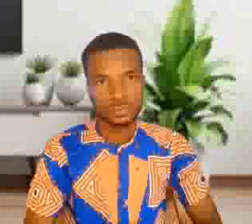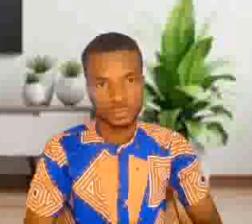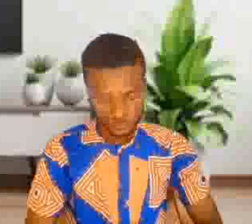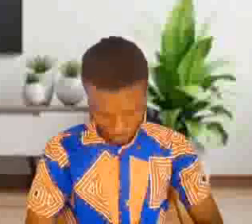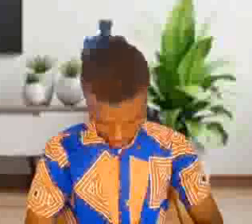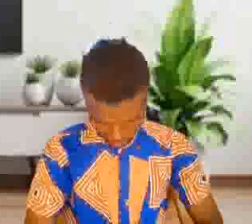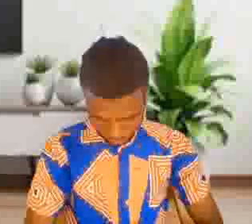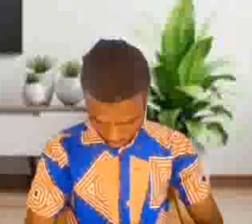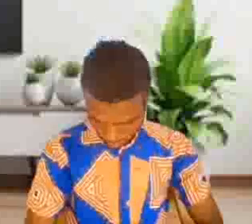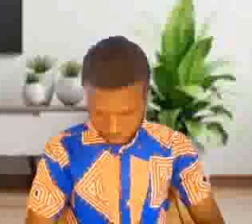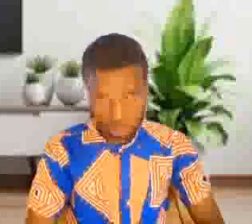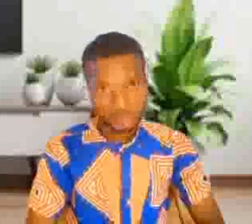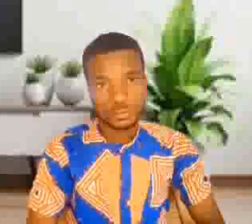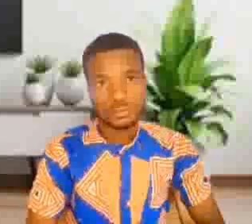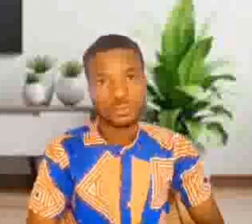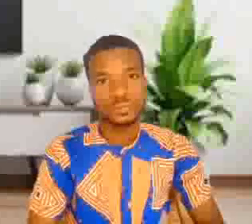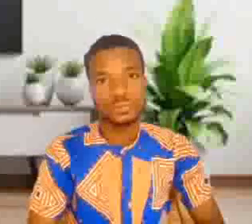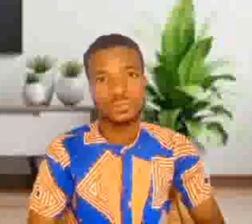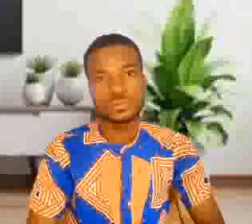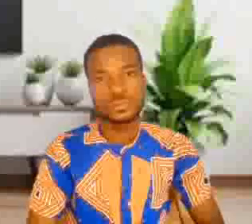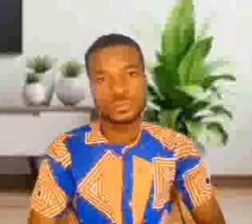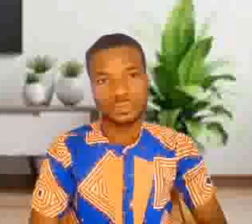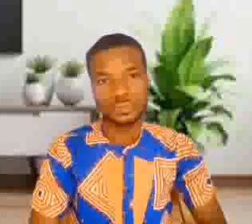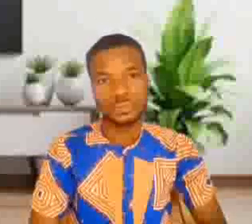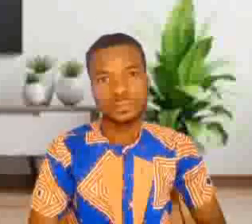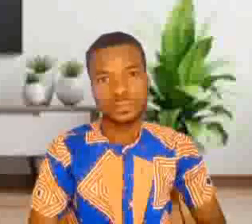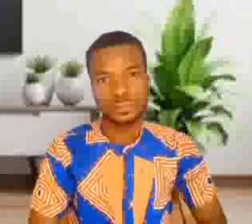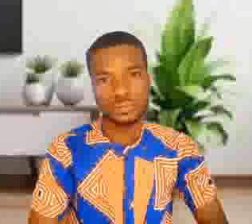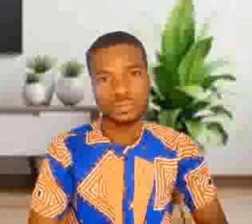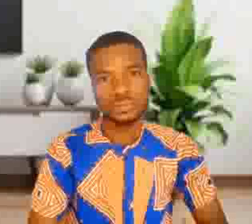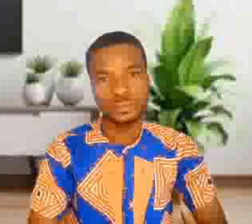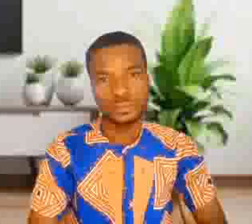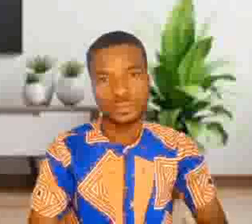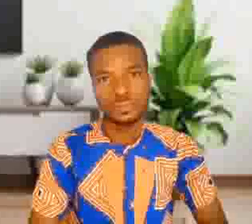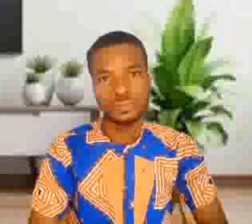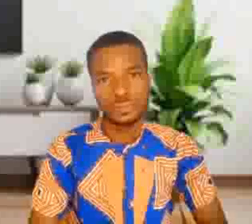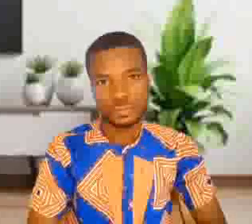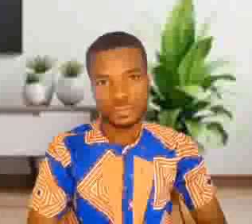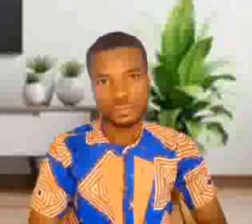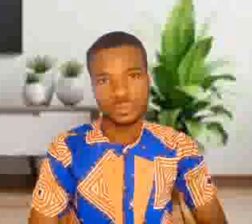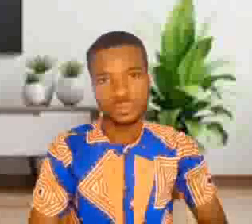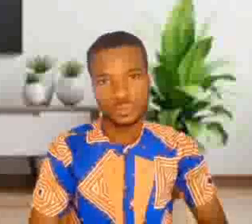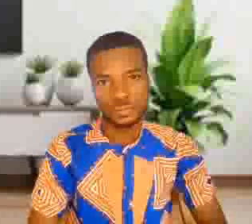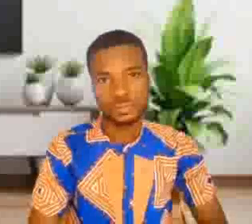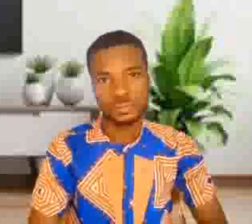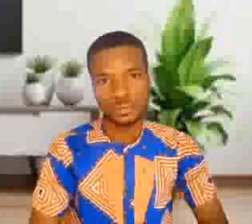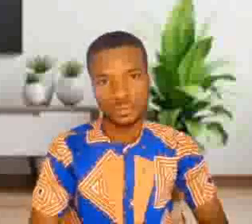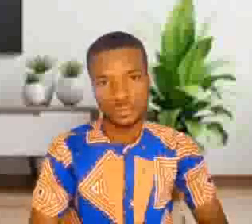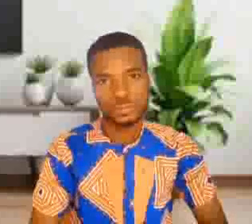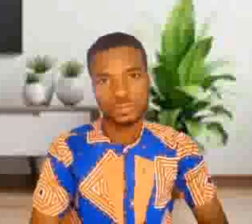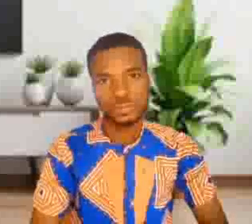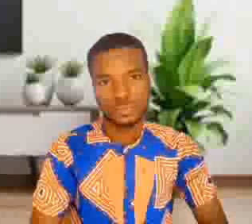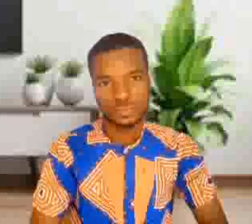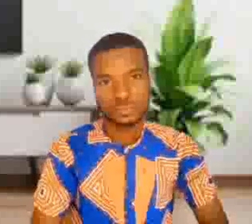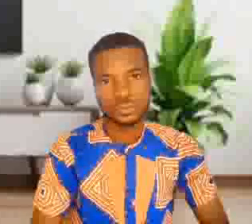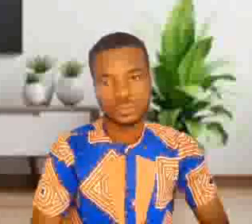God's presence. But in addition to that, God brought his presence into the man. So when the voice of God came walking in the